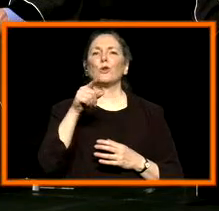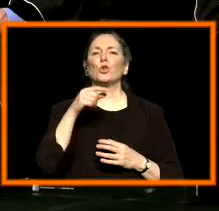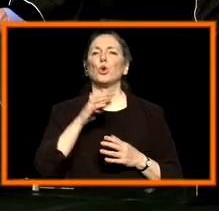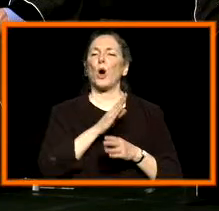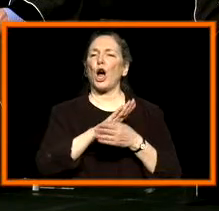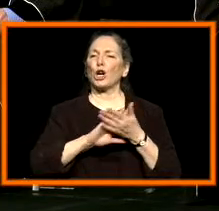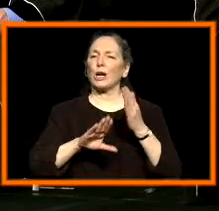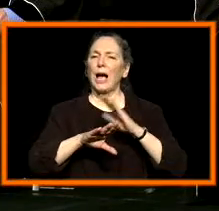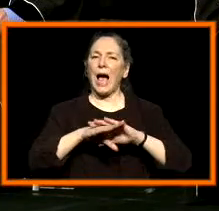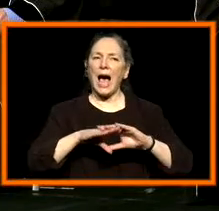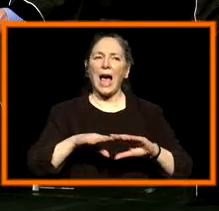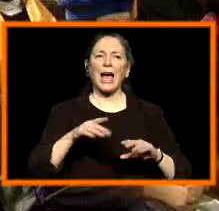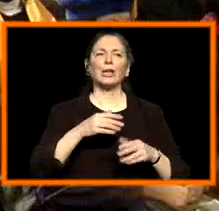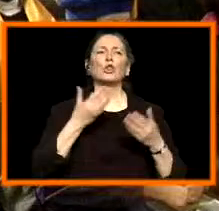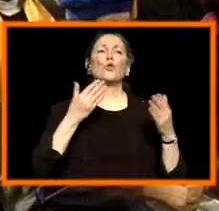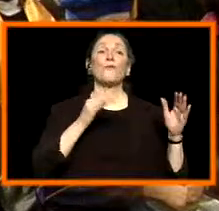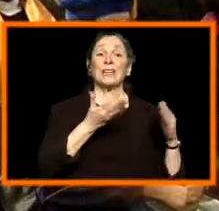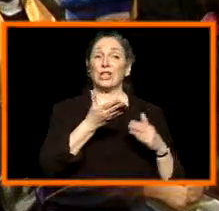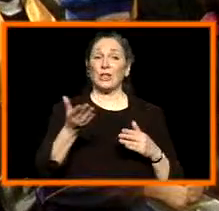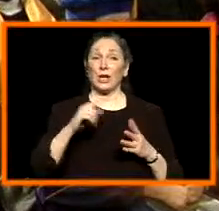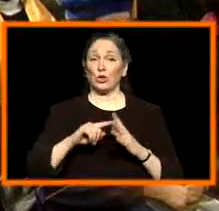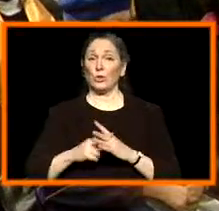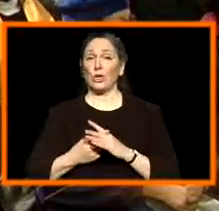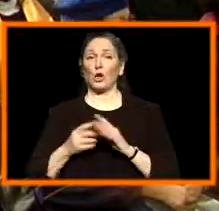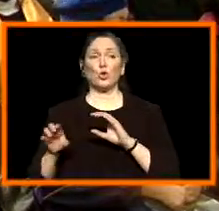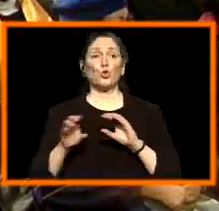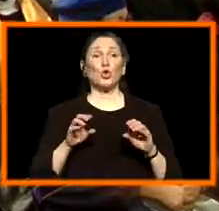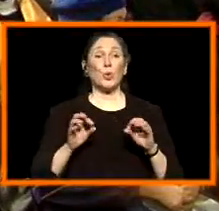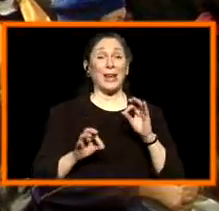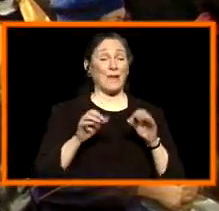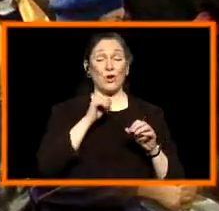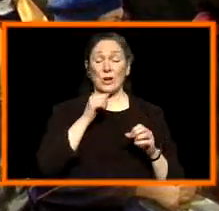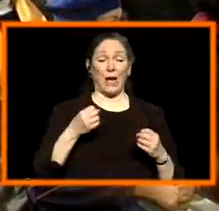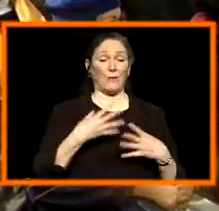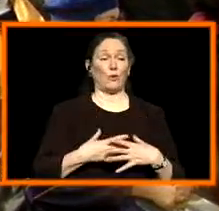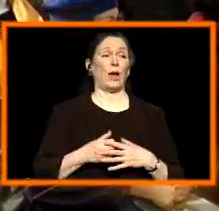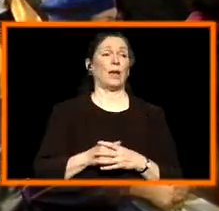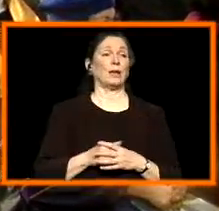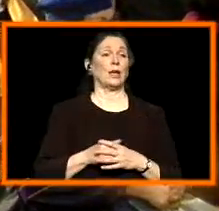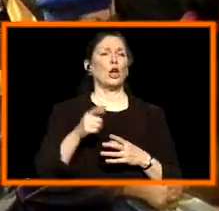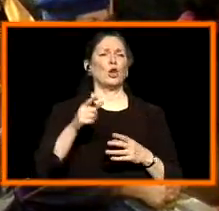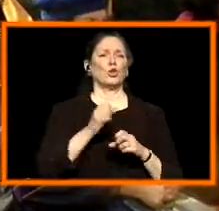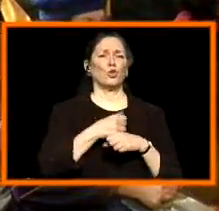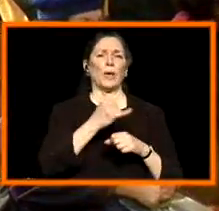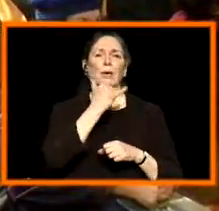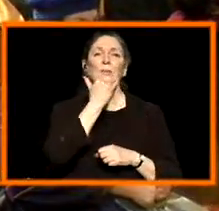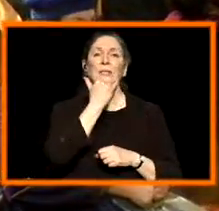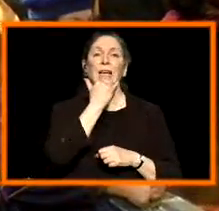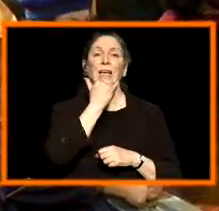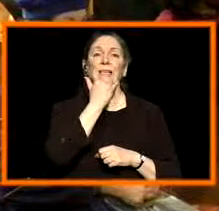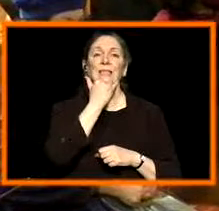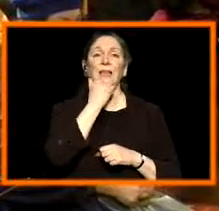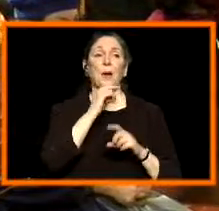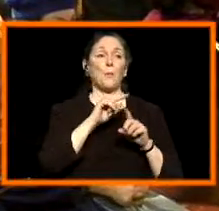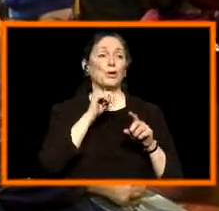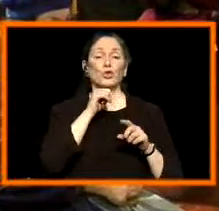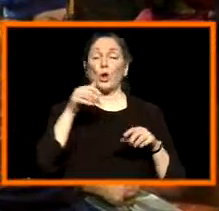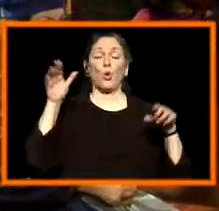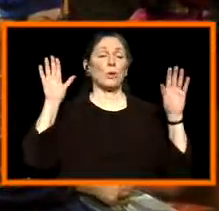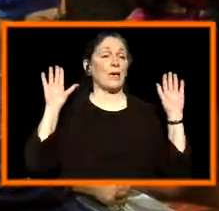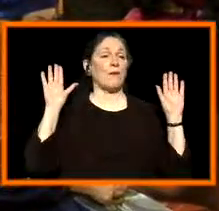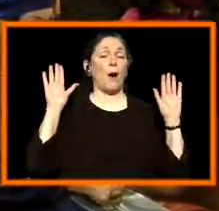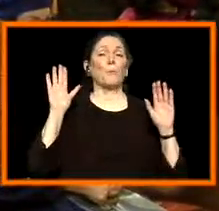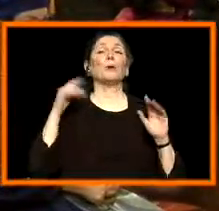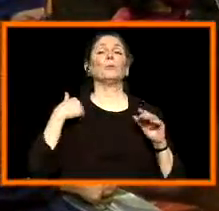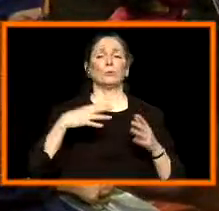are kind, you finish things you start, you do it even when you're not afraid. You make mistakes, but you don't give up and you